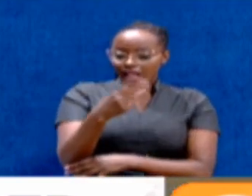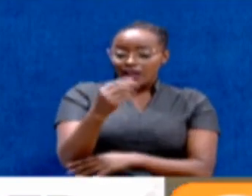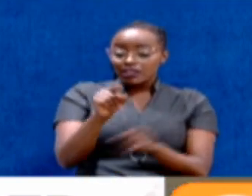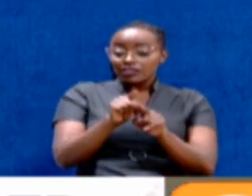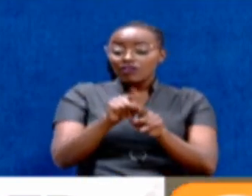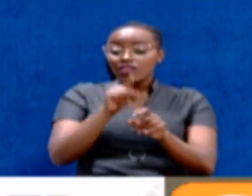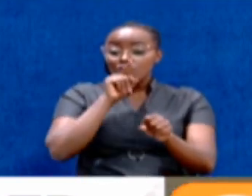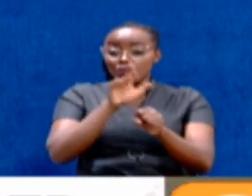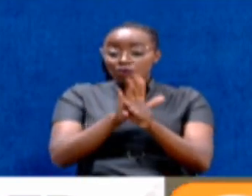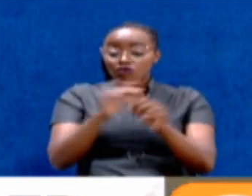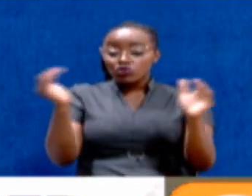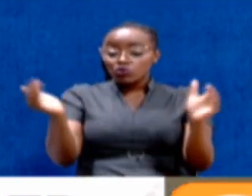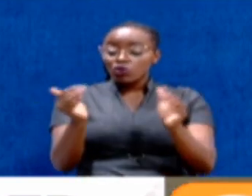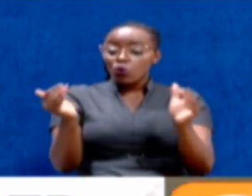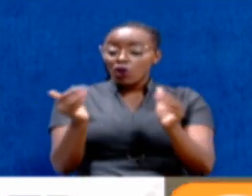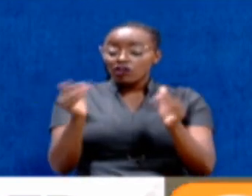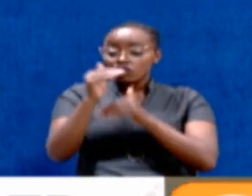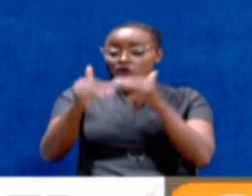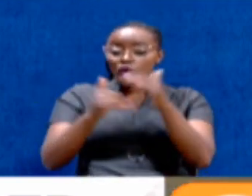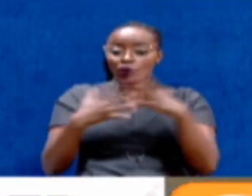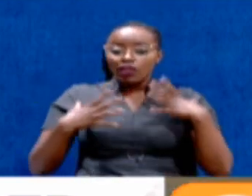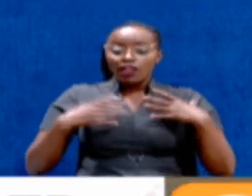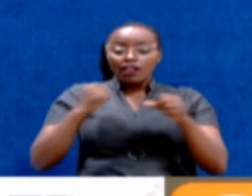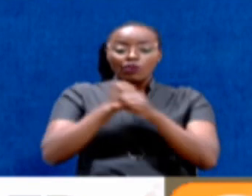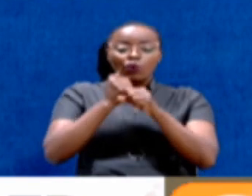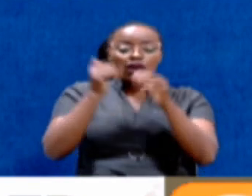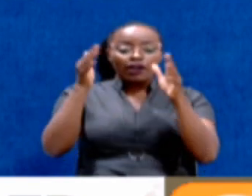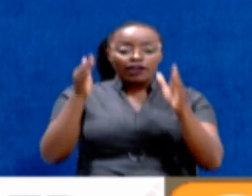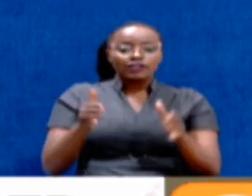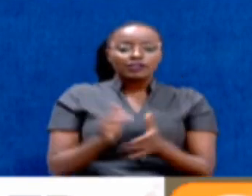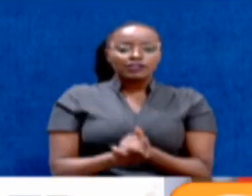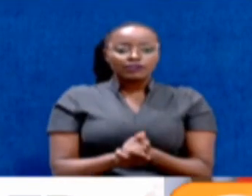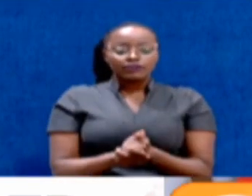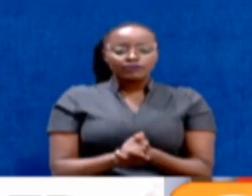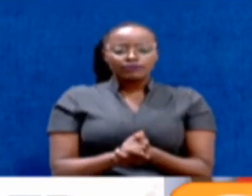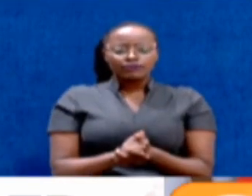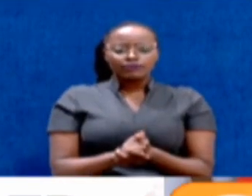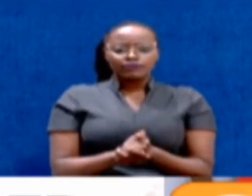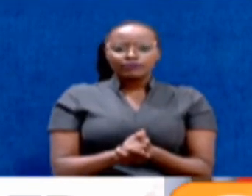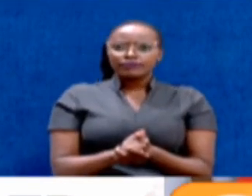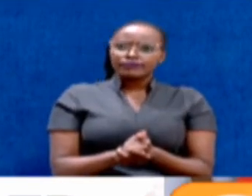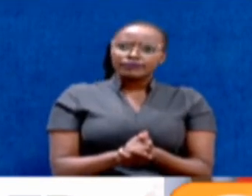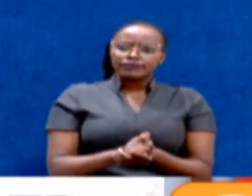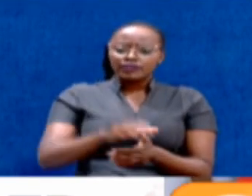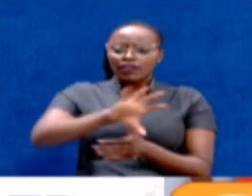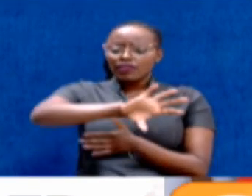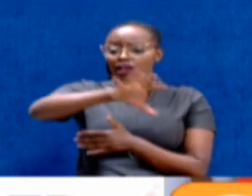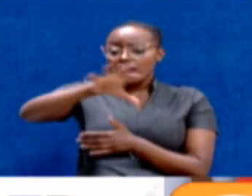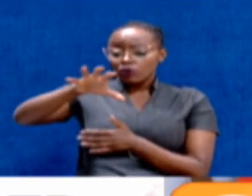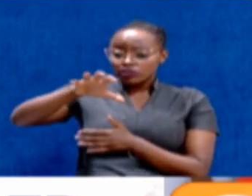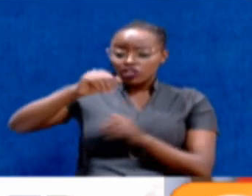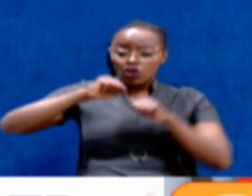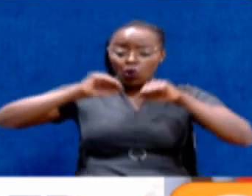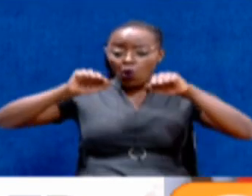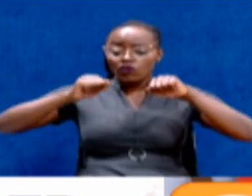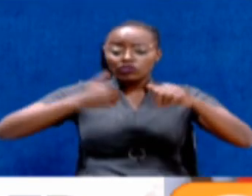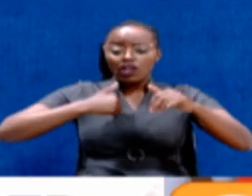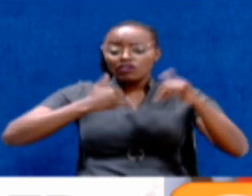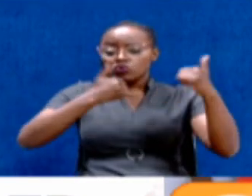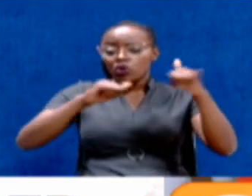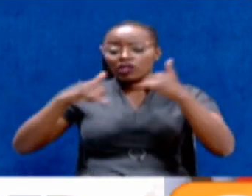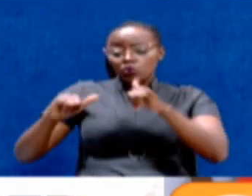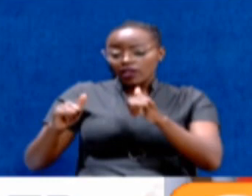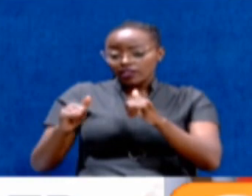the promised welfare package for all health workers. Unscrupulous county officials have engaged